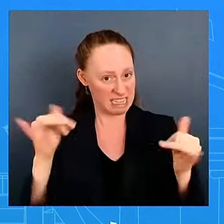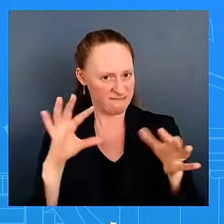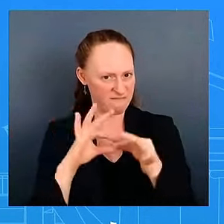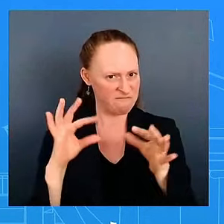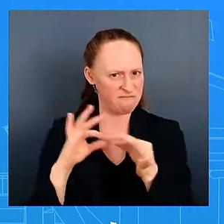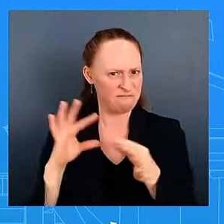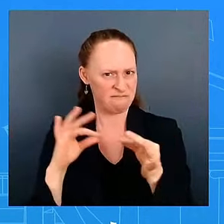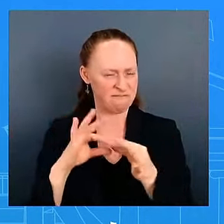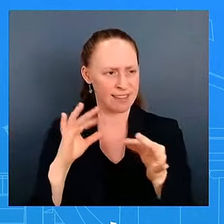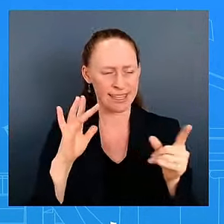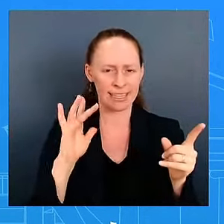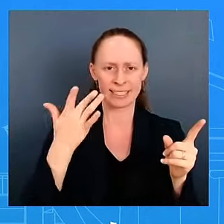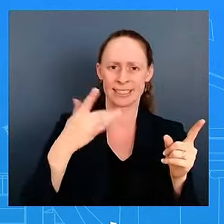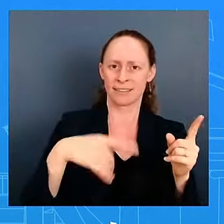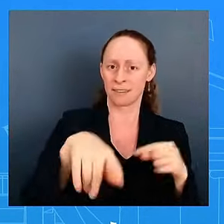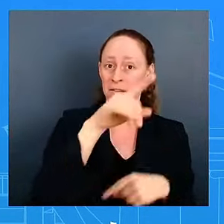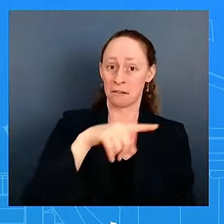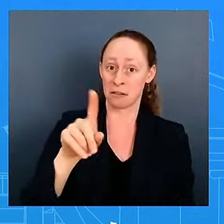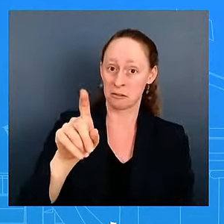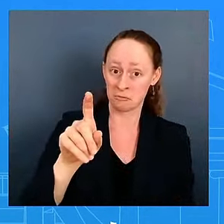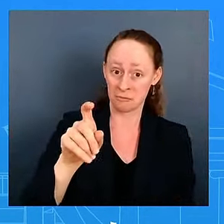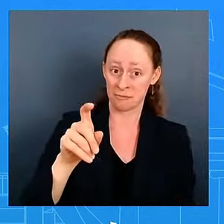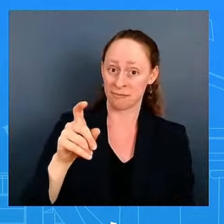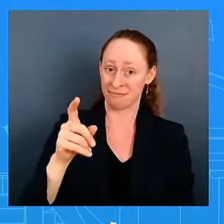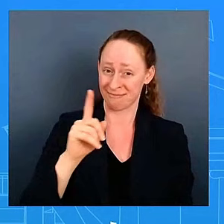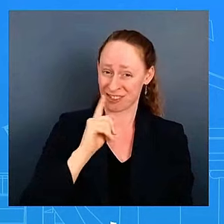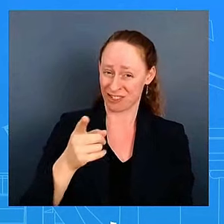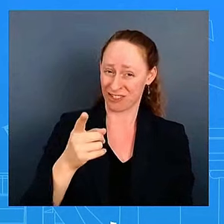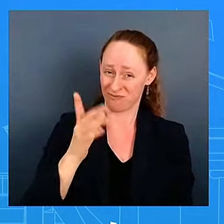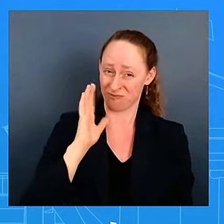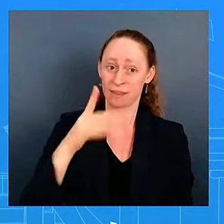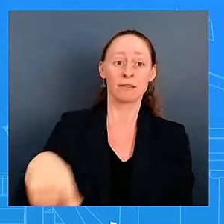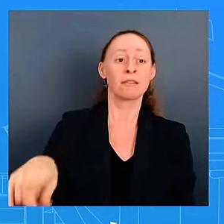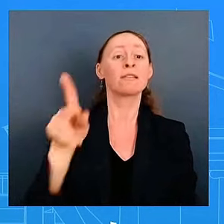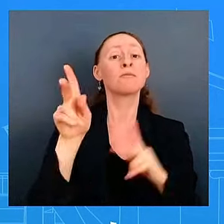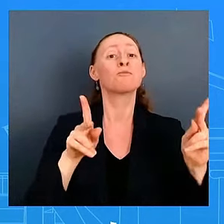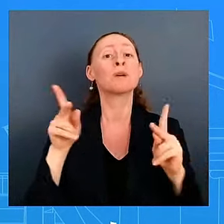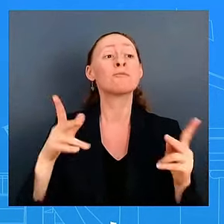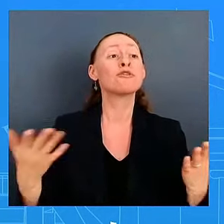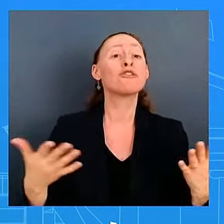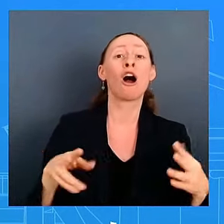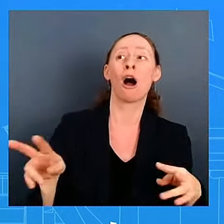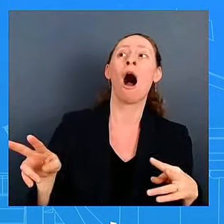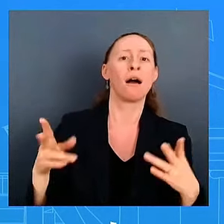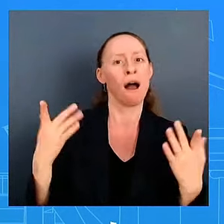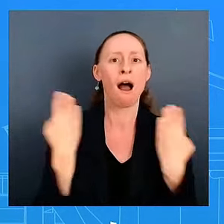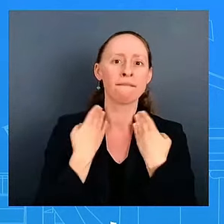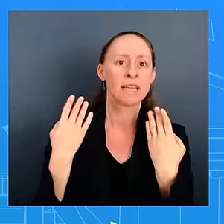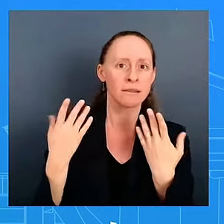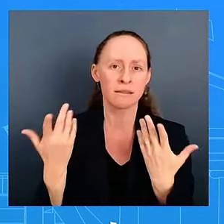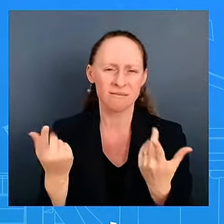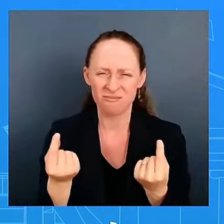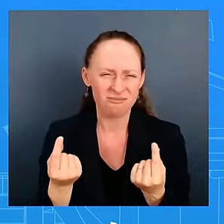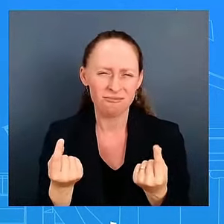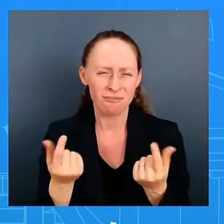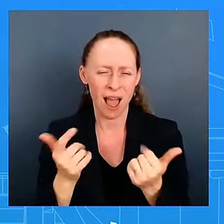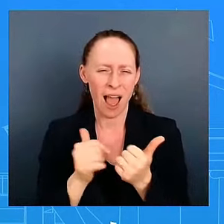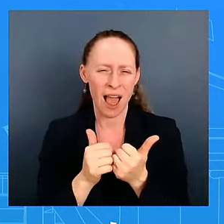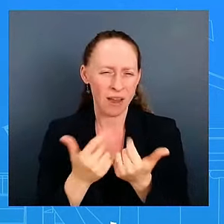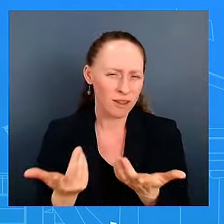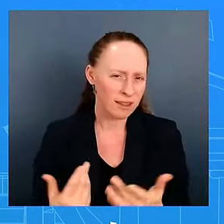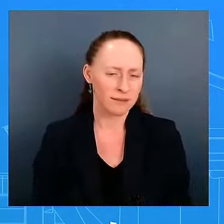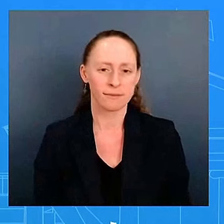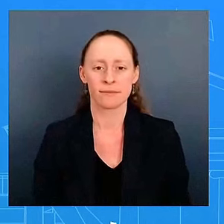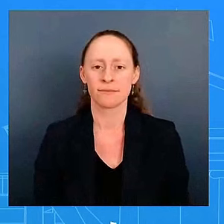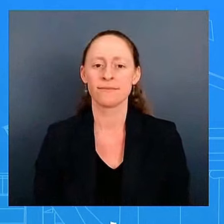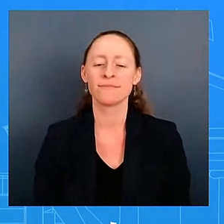from him? Look, I would say this. I think what we've seen the last 10 to 12 days is certainly fundamental to the Joe Biden story.